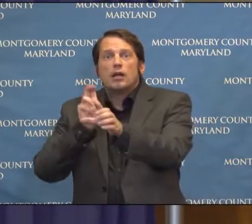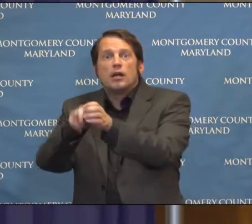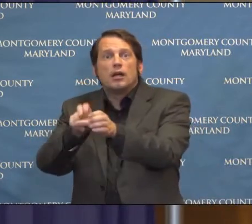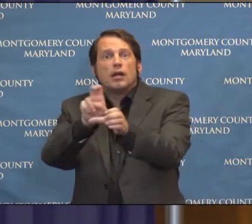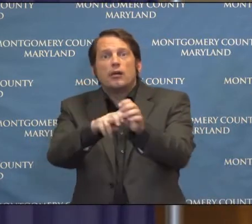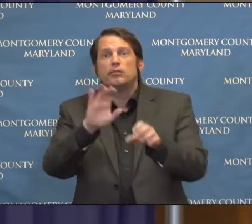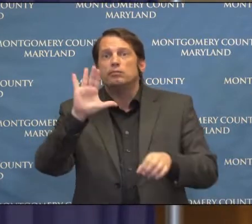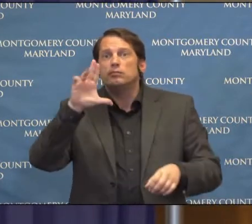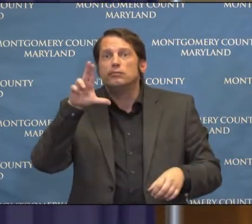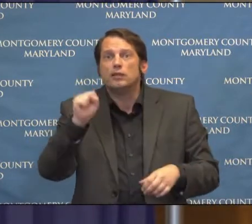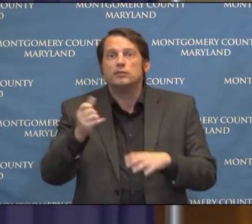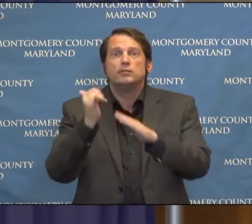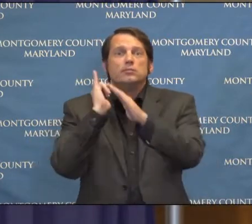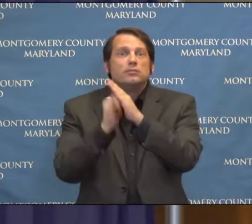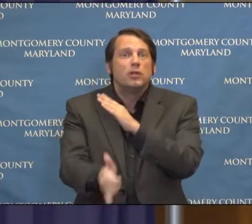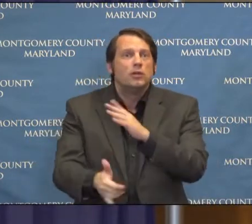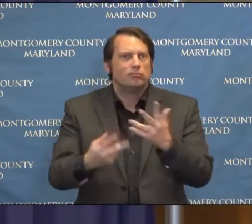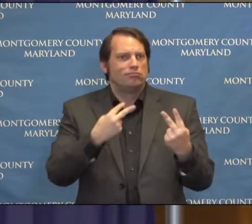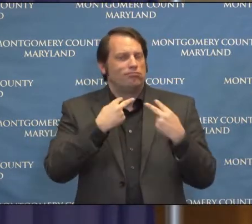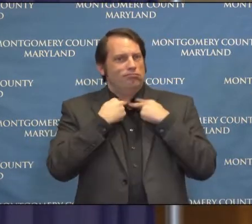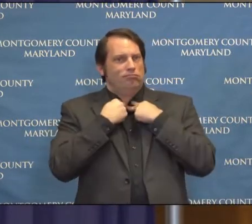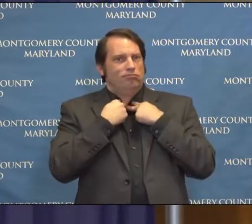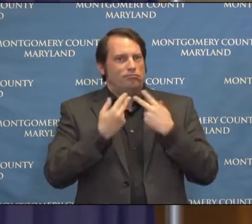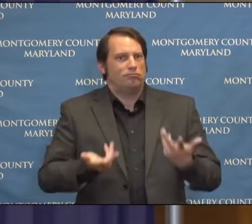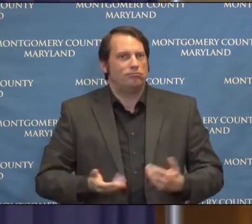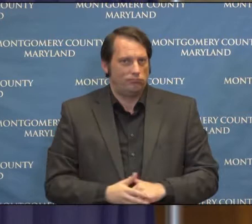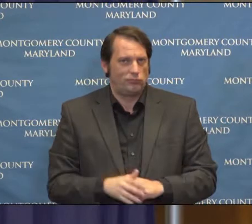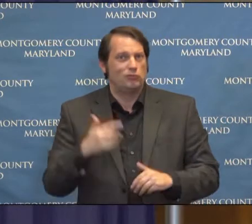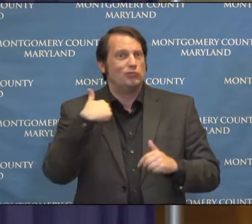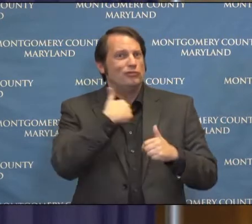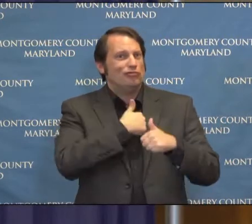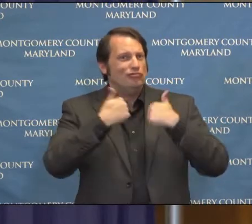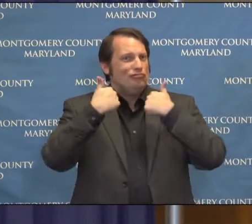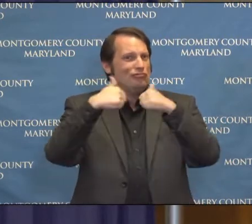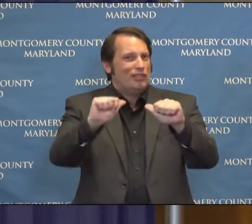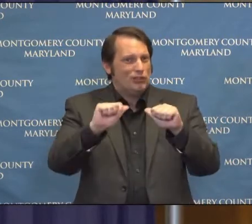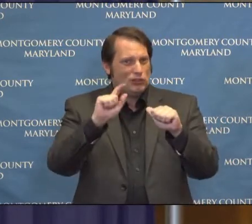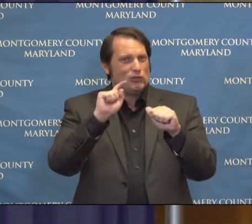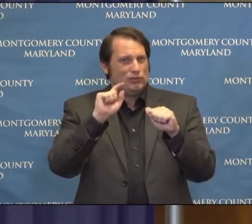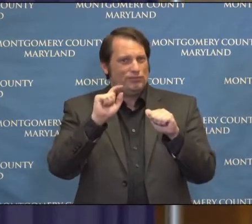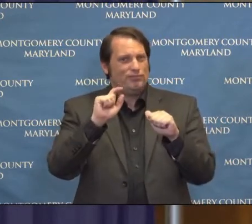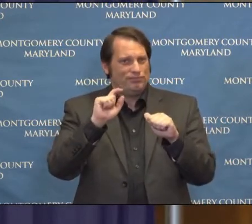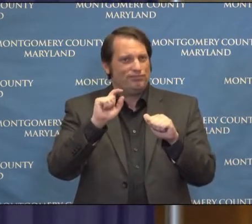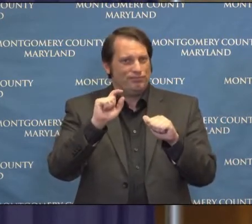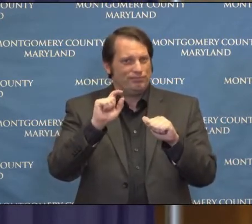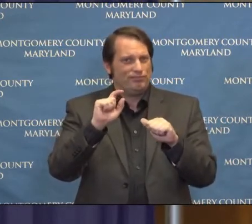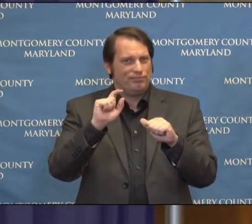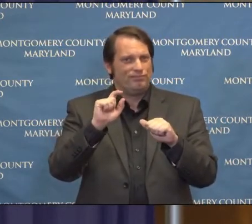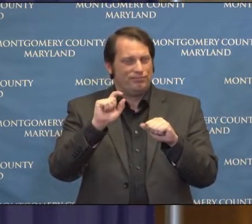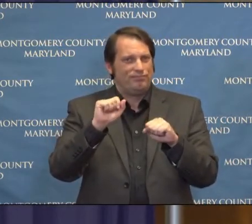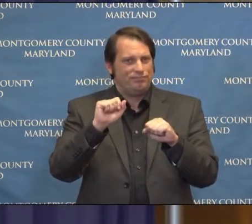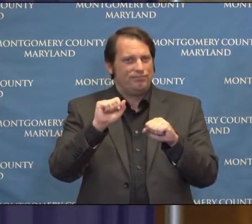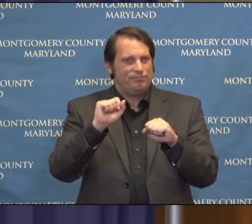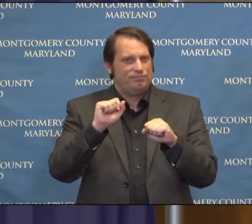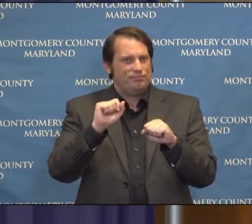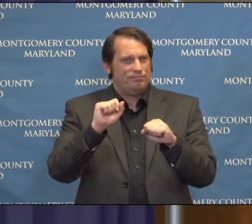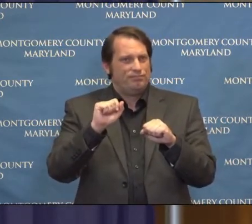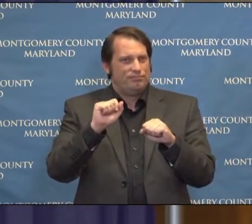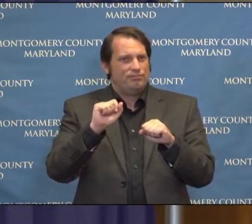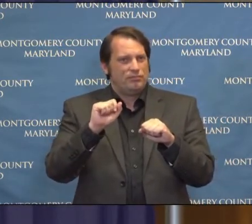the messages and the directives in ways that resonate with communities so that folks understand the impact of the